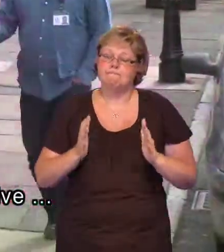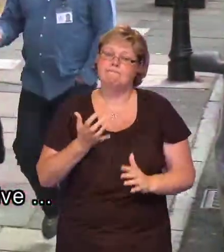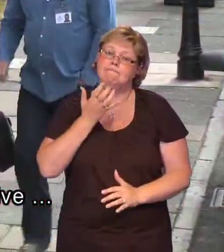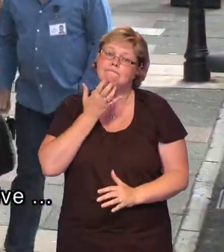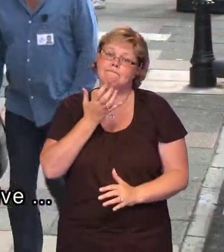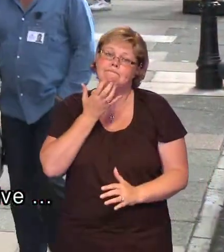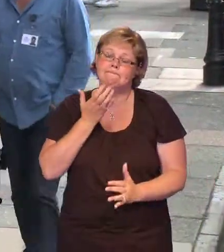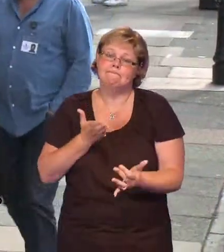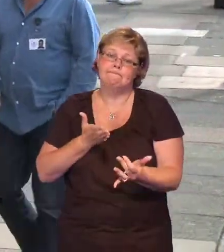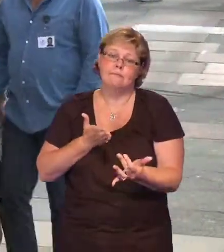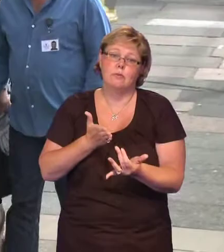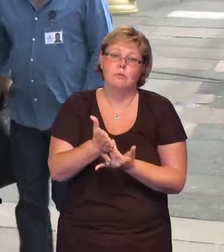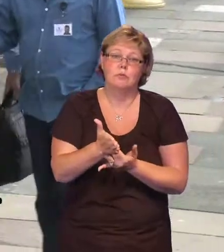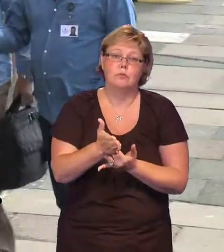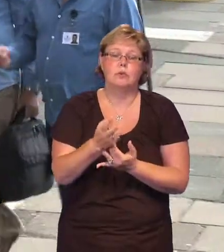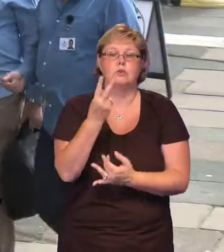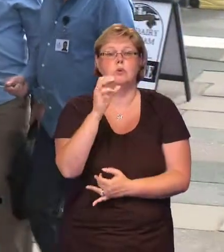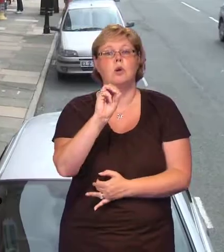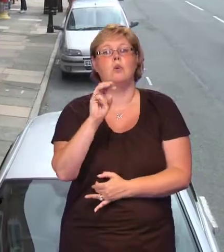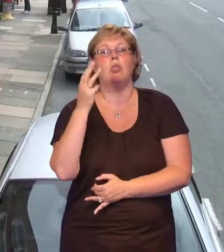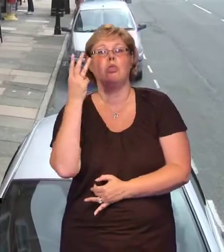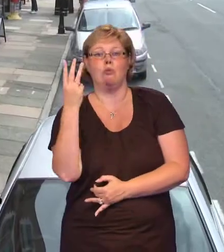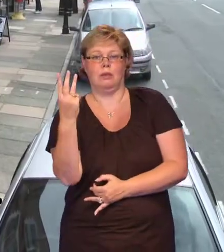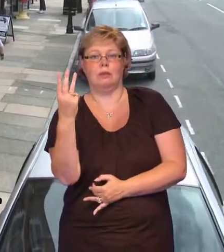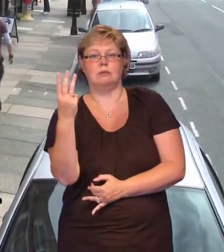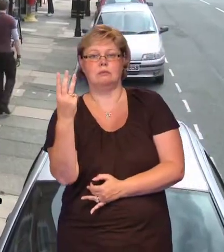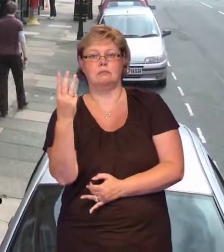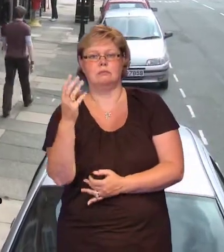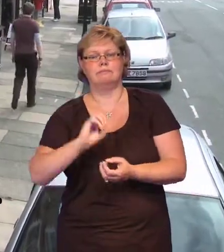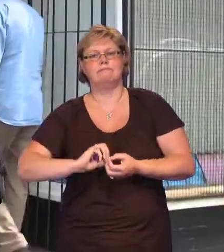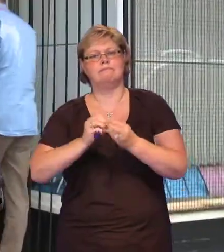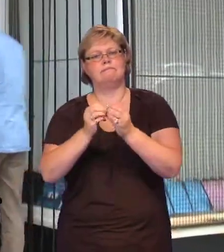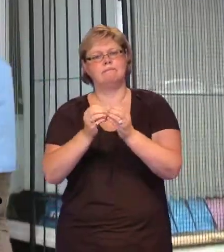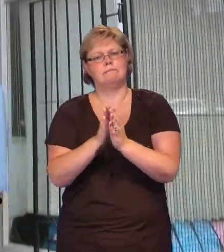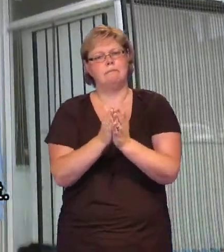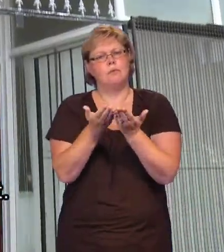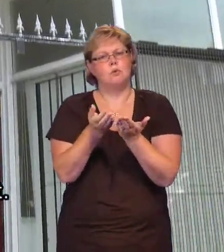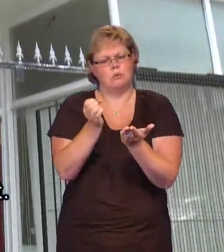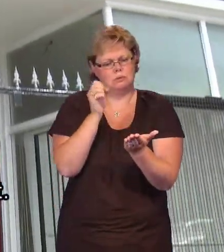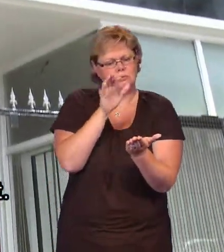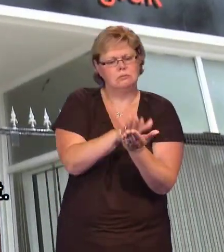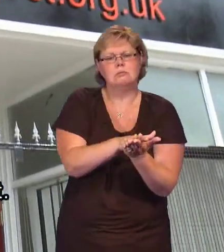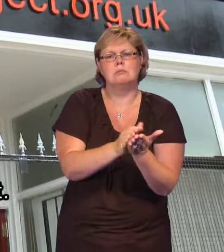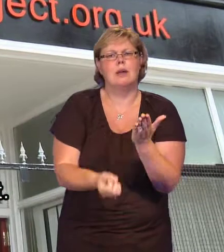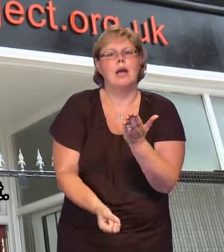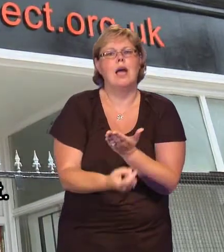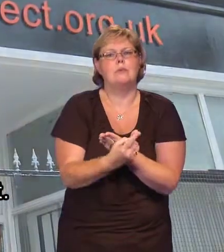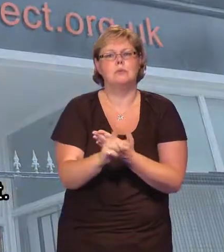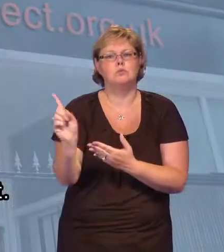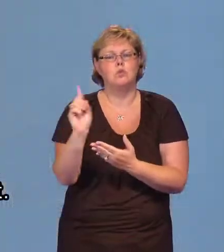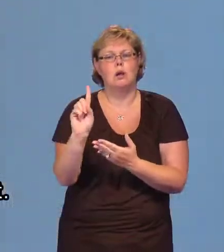to survive, and in 2003, I wrote a book about what had happened to me, and I set up the Lantern